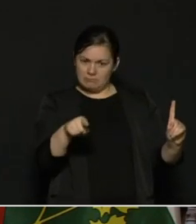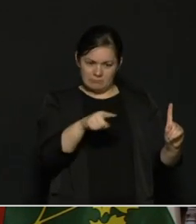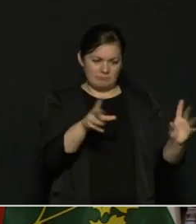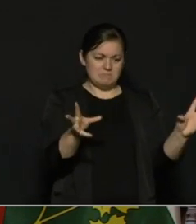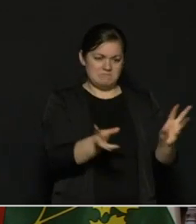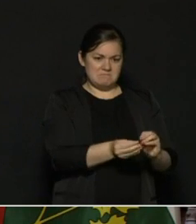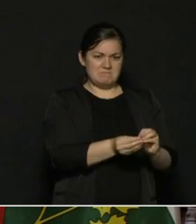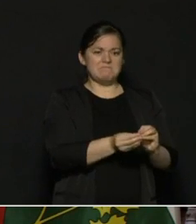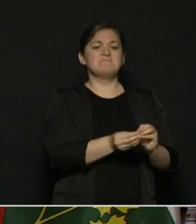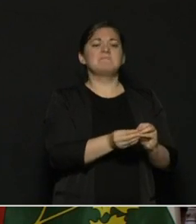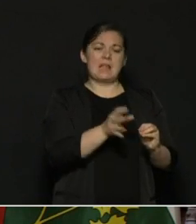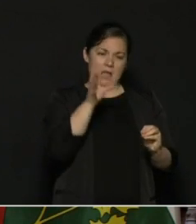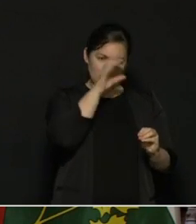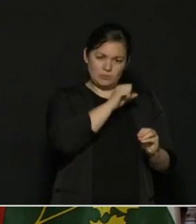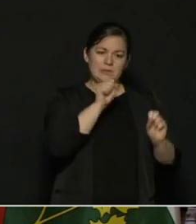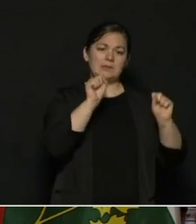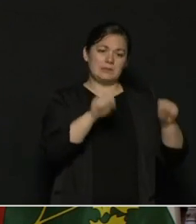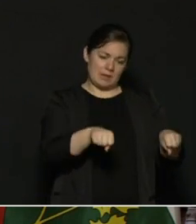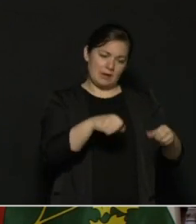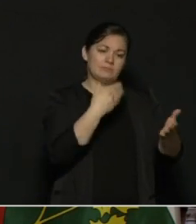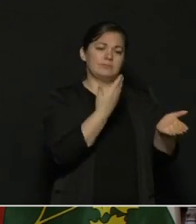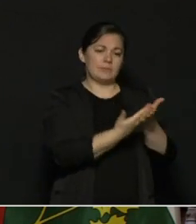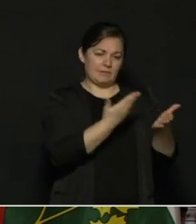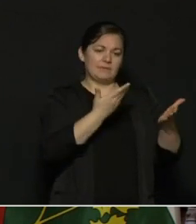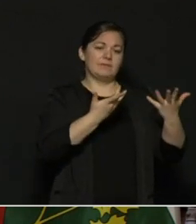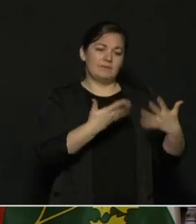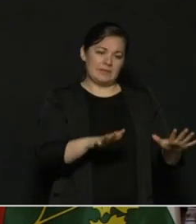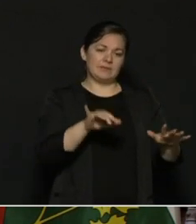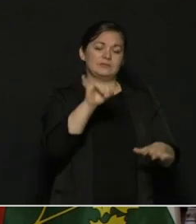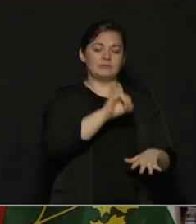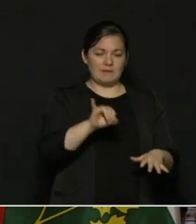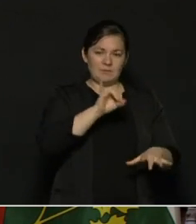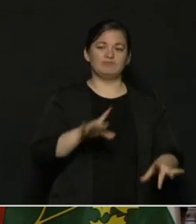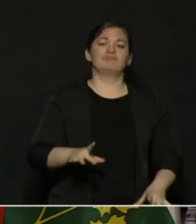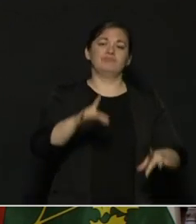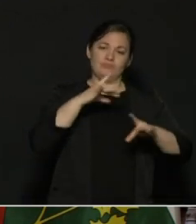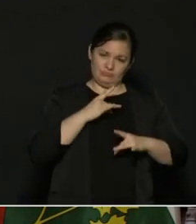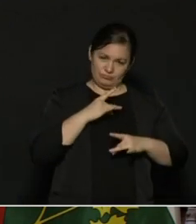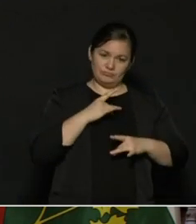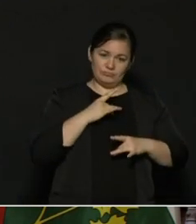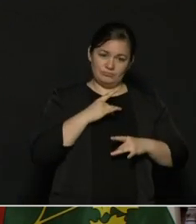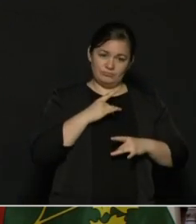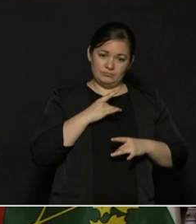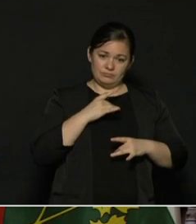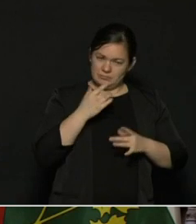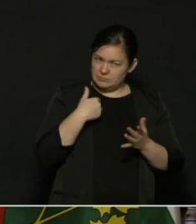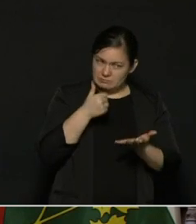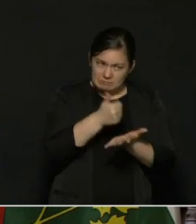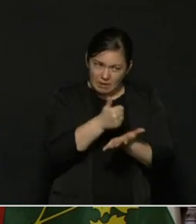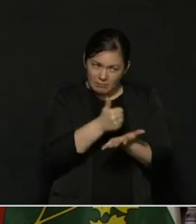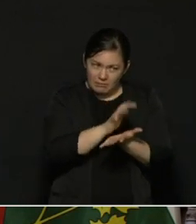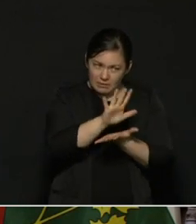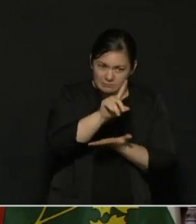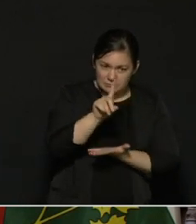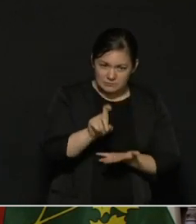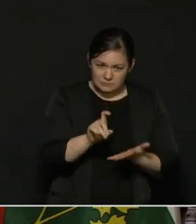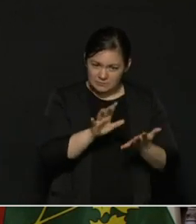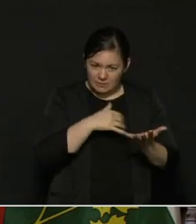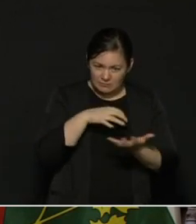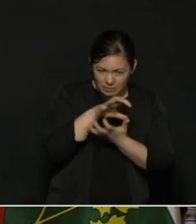being much more evidence of a infection in that sense. So I don't know if that helped you or did it confuse you?